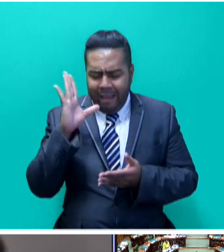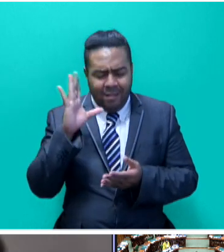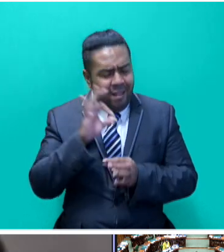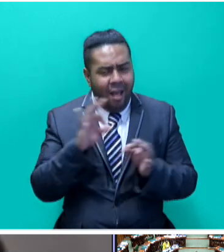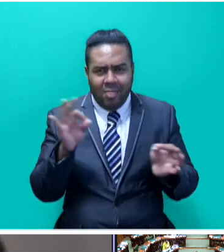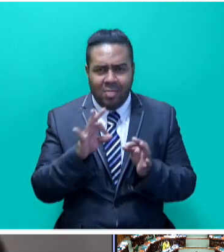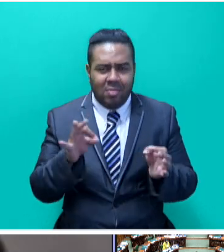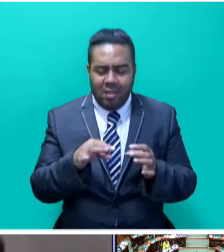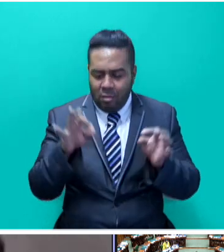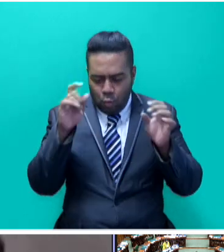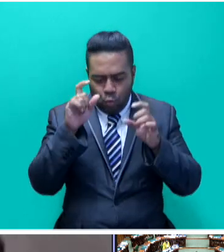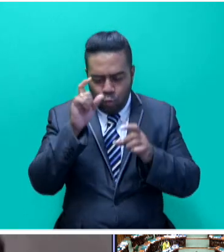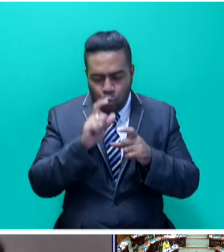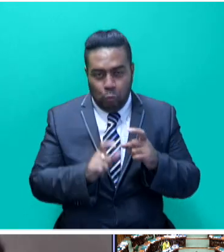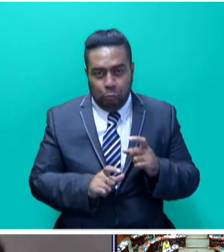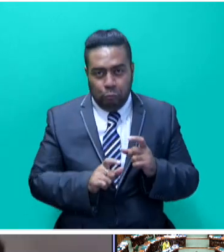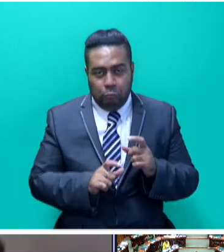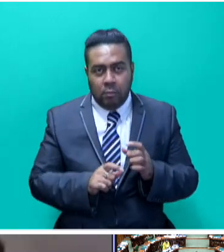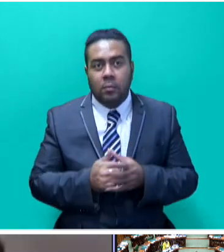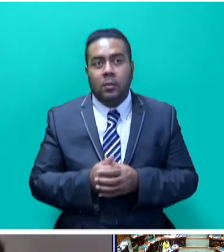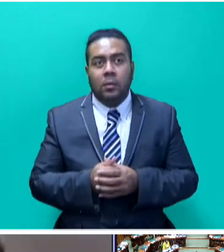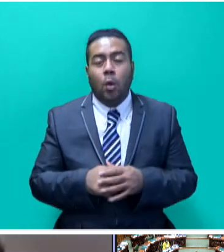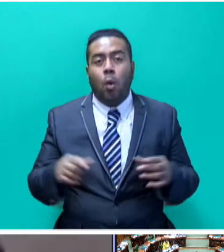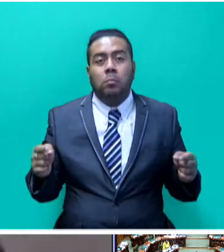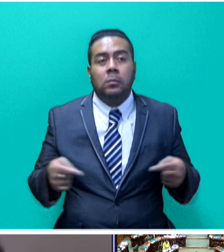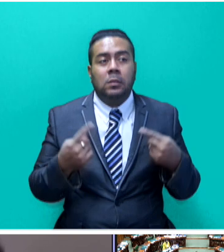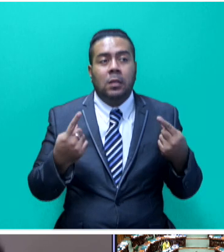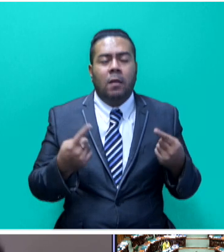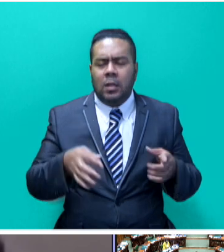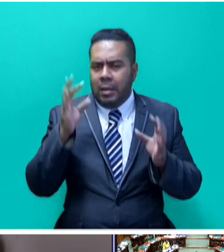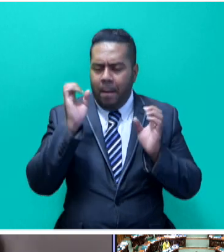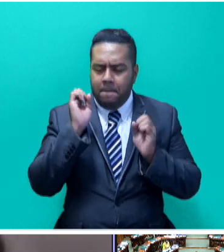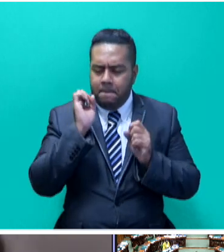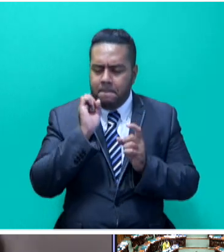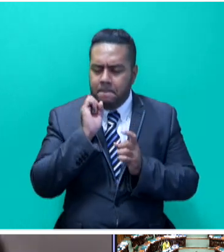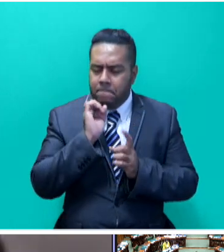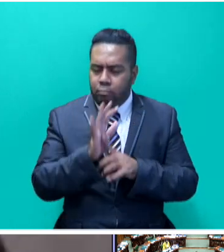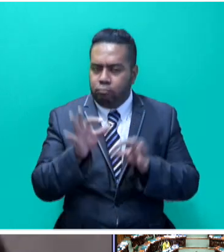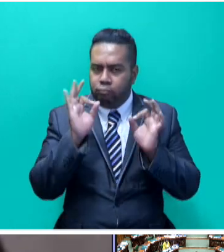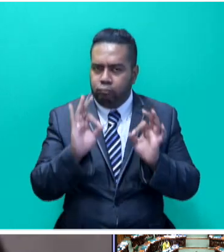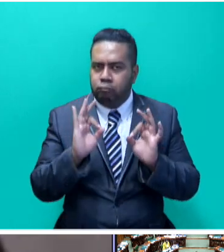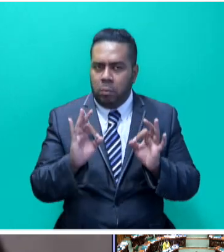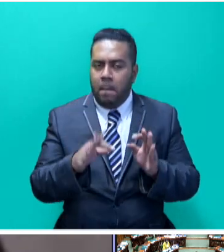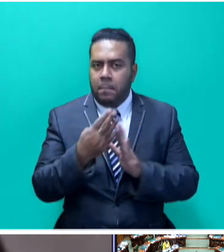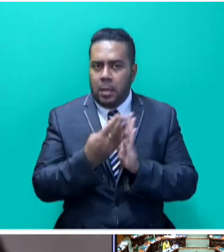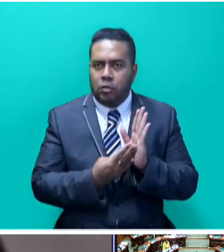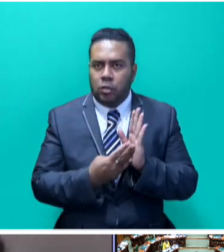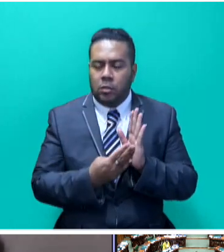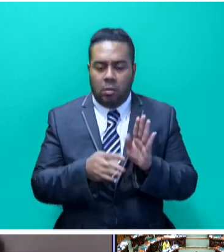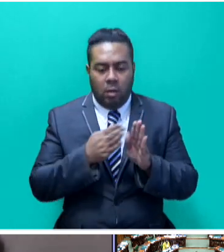to critique. The opposition have been caught off guard with an excellent budget. That's why the digression to unrelated